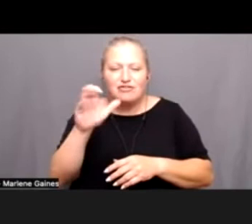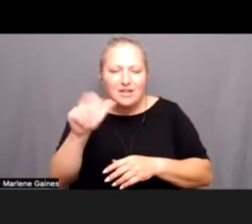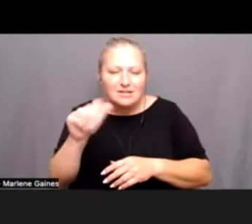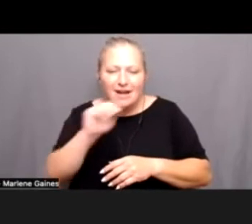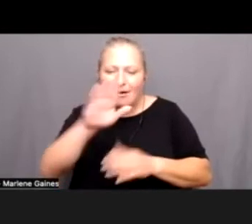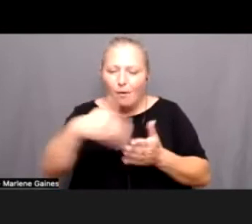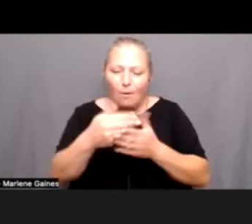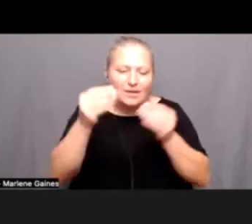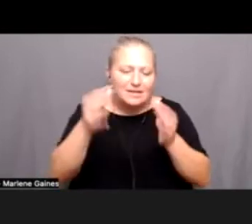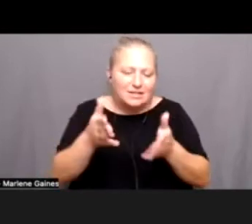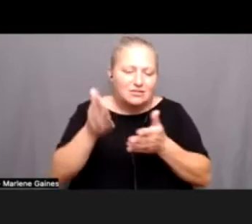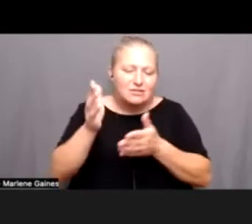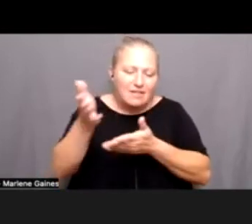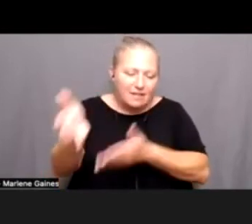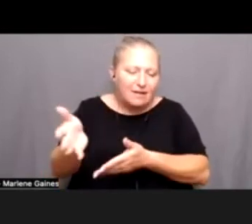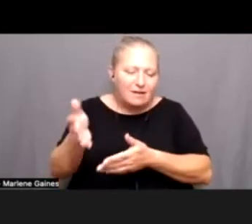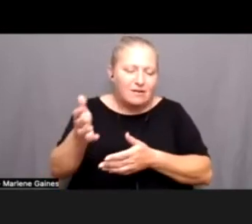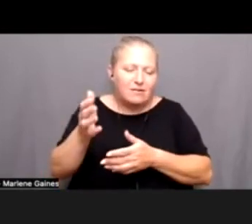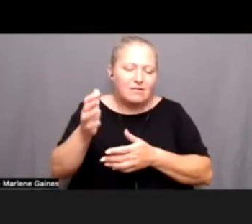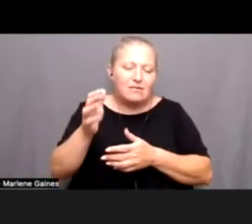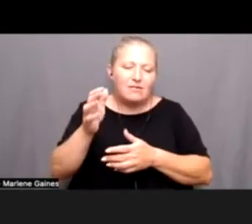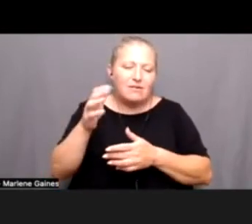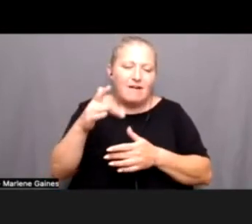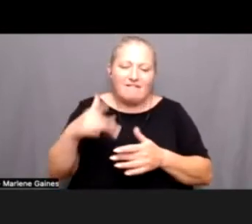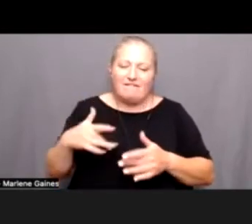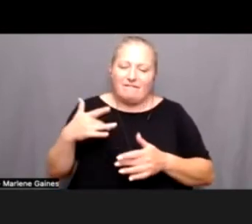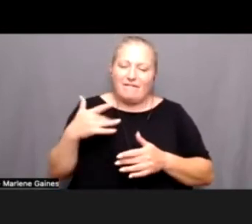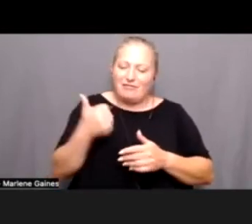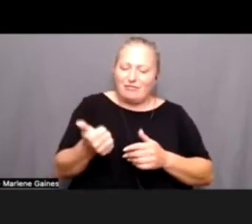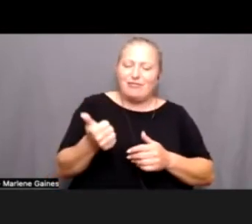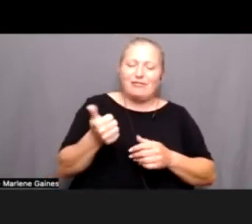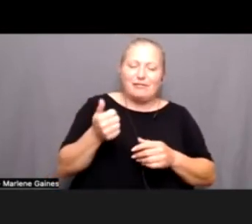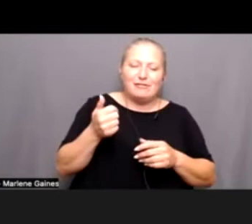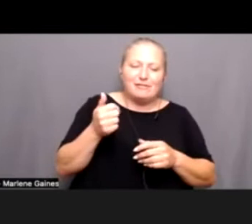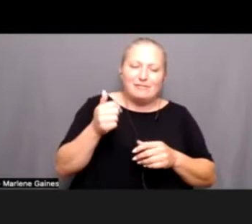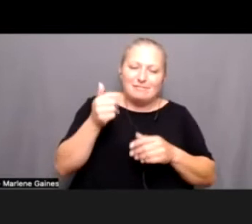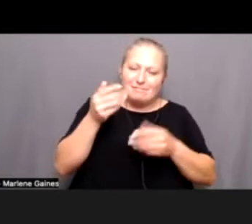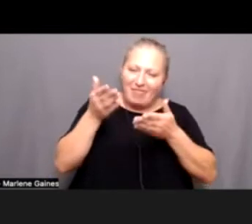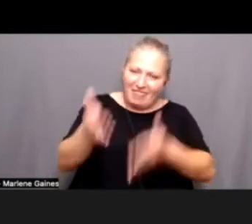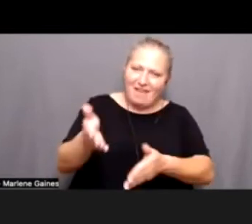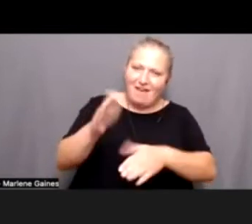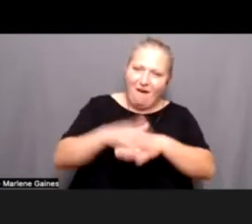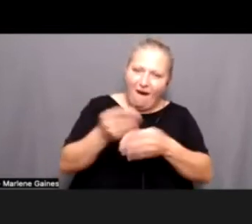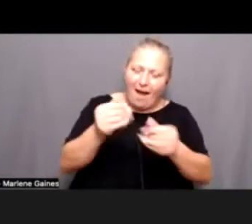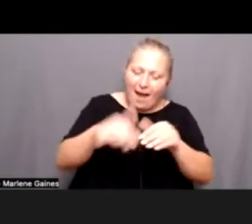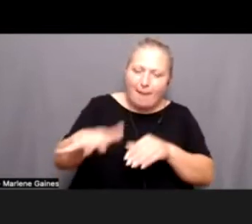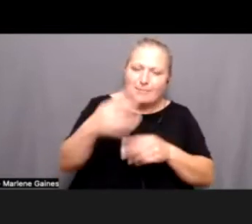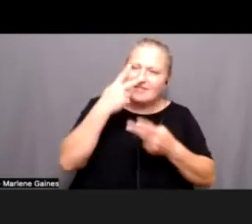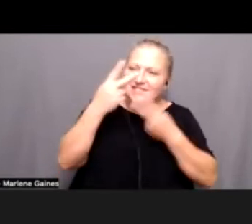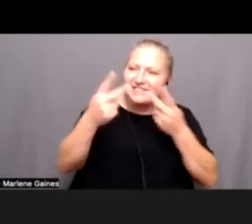the teachers at Burrell. It felt really good to be on campus, walking around, seeing the